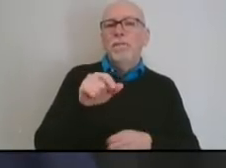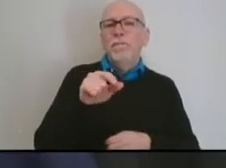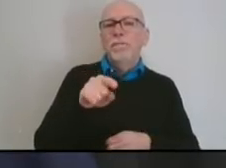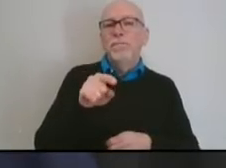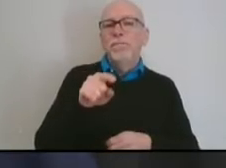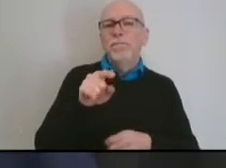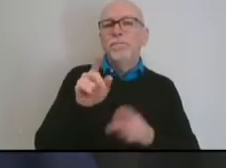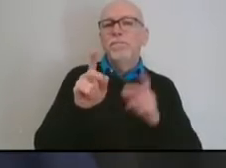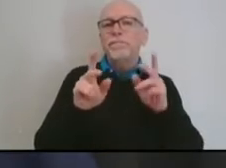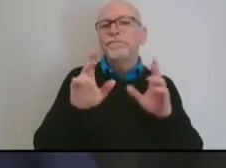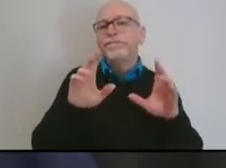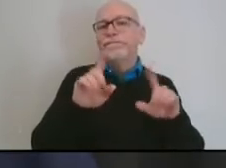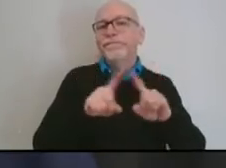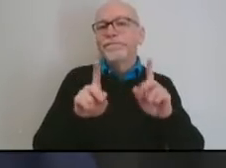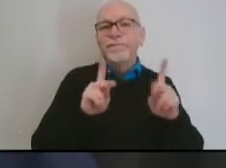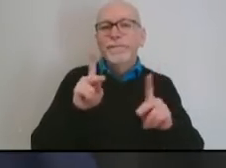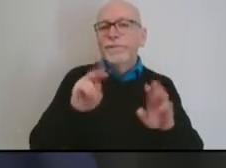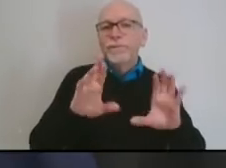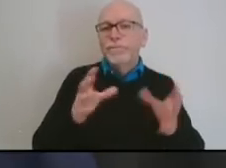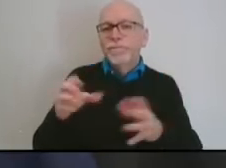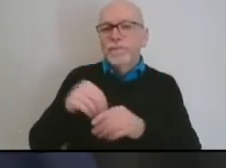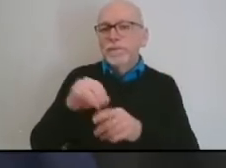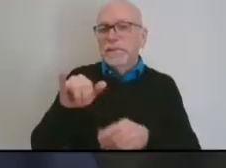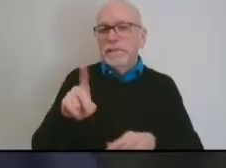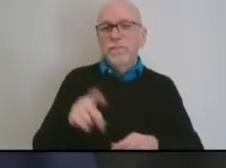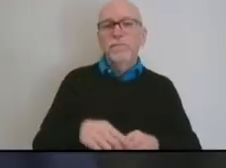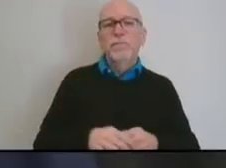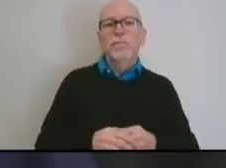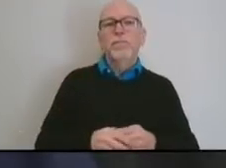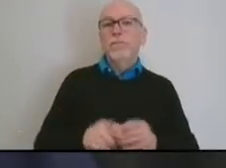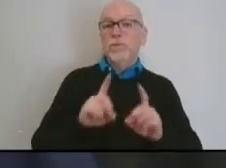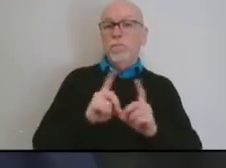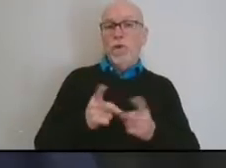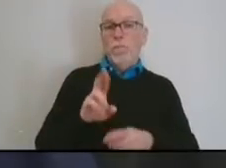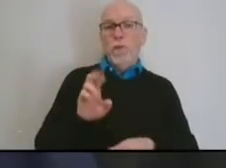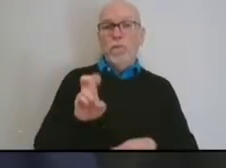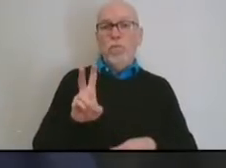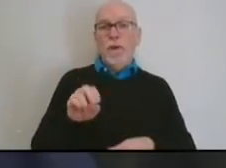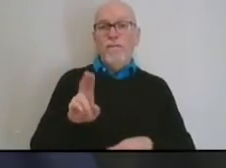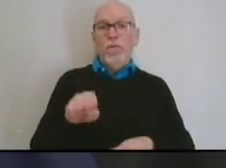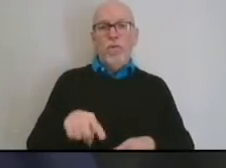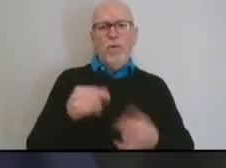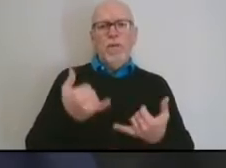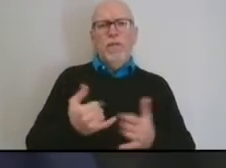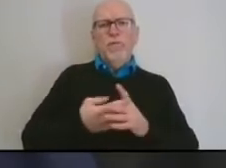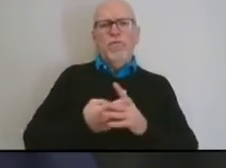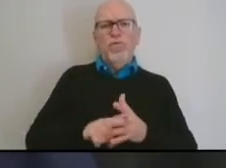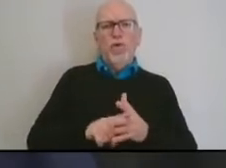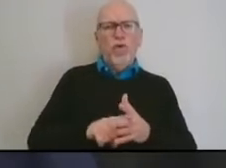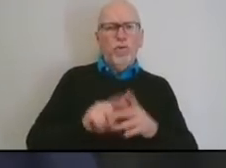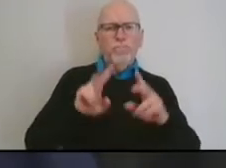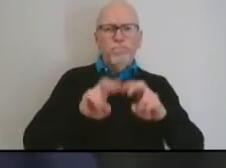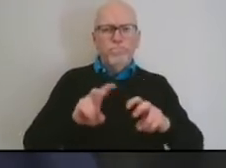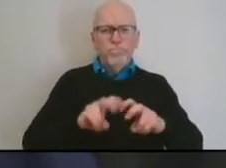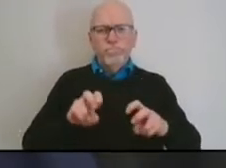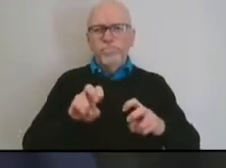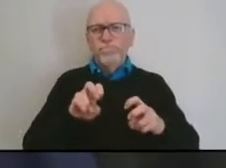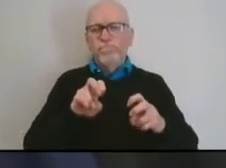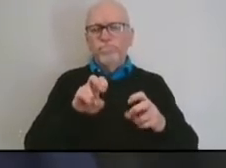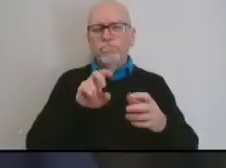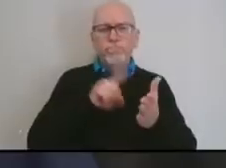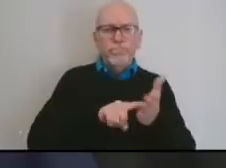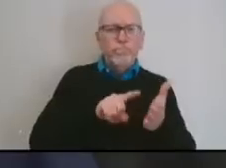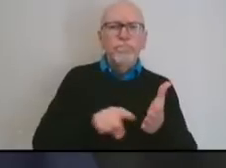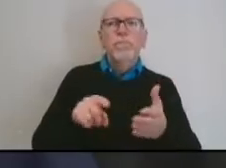entities in the state of Indiana. It is something that the Department of Revenue is starting to analyze, and I think